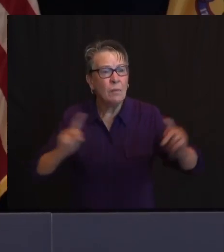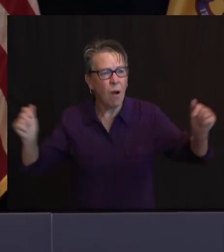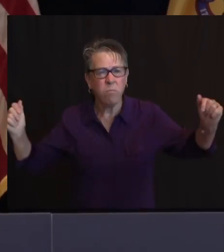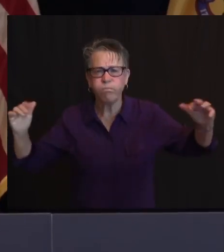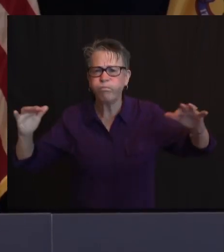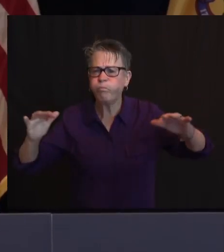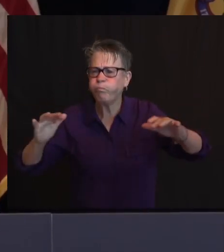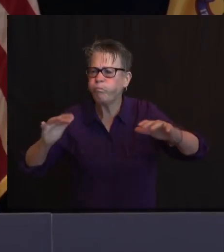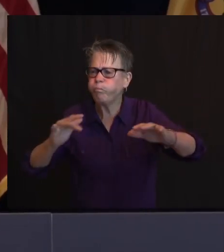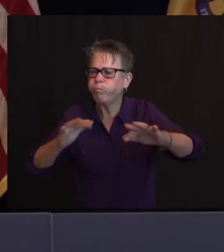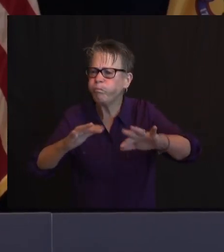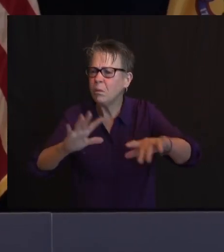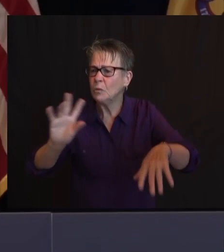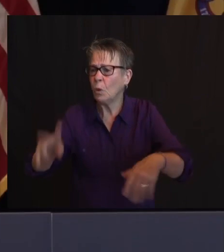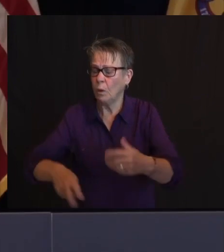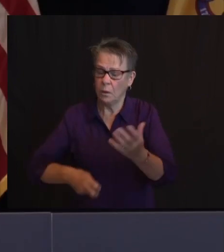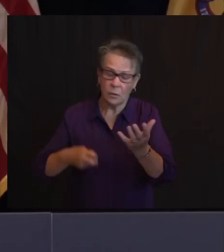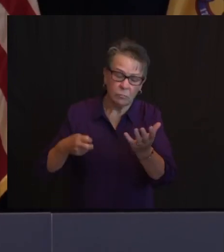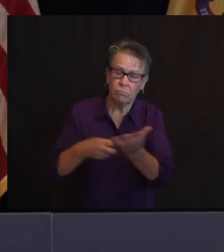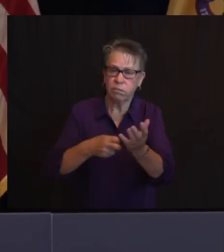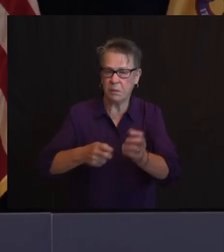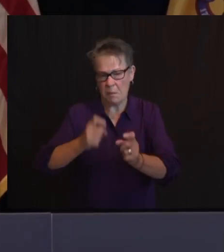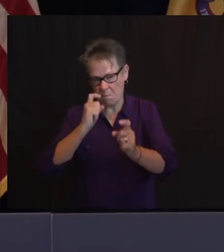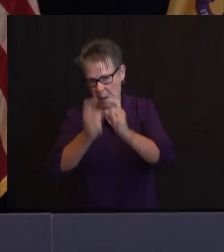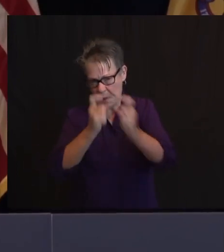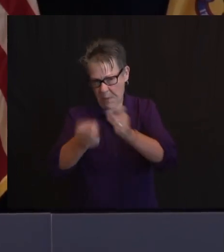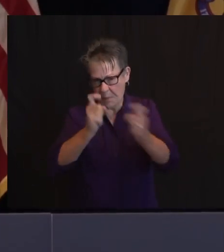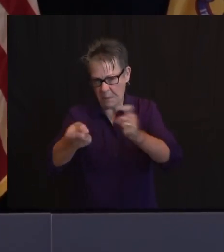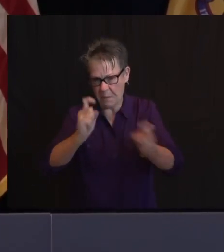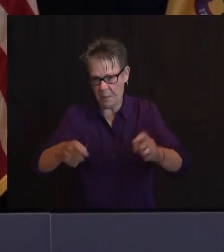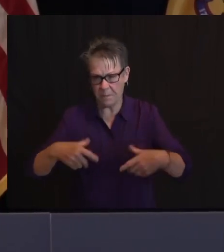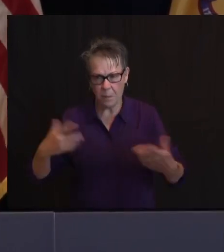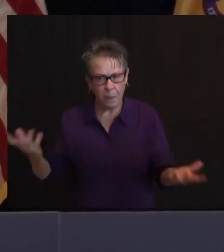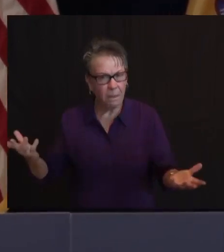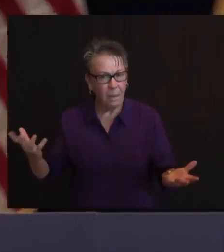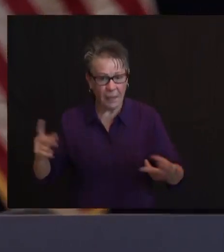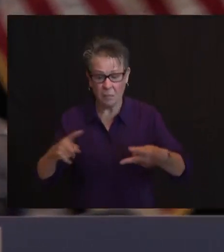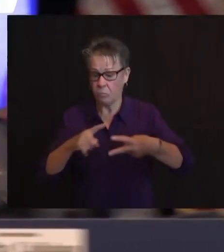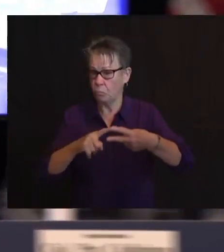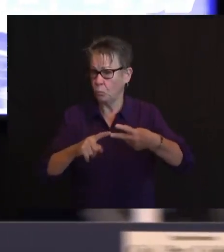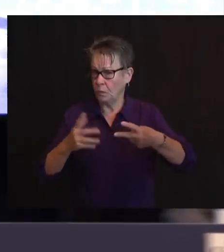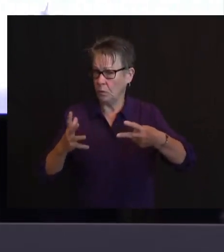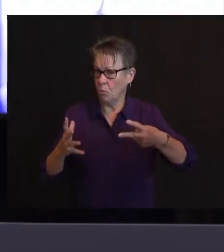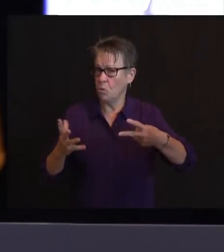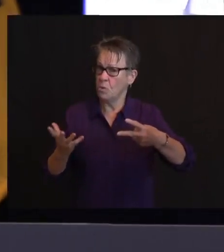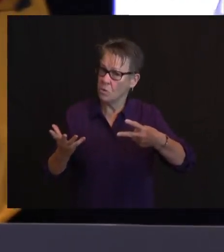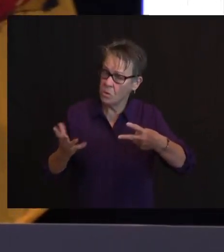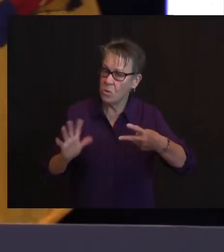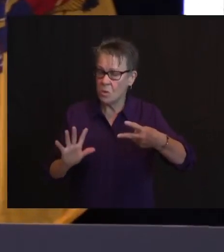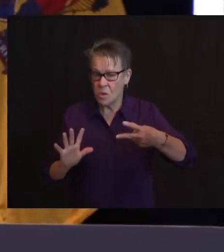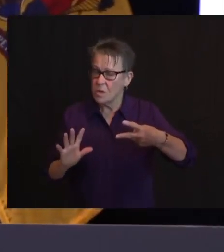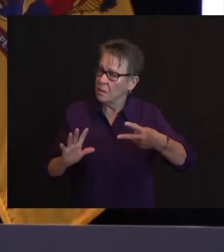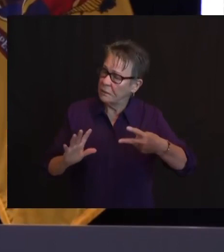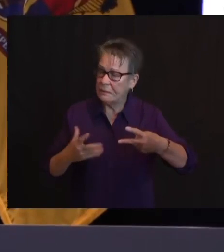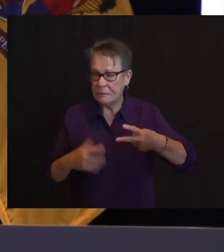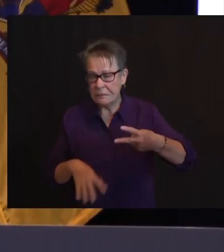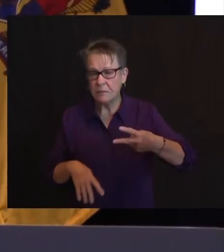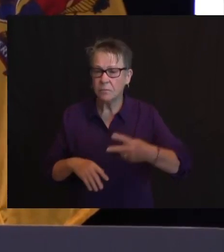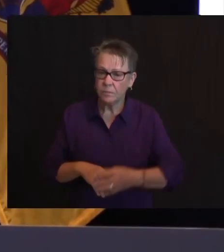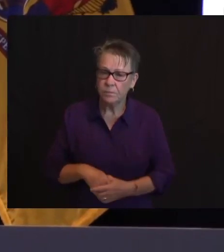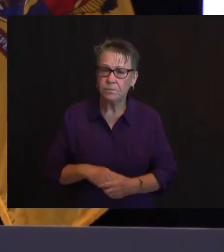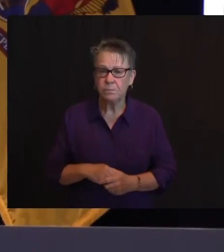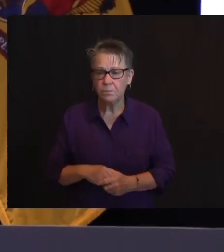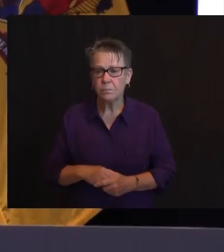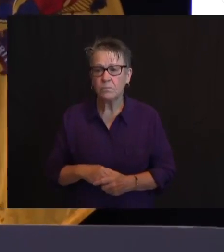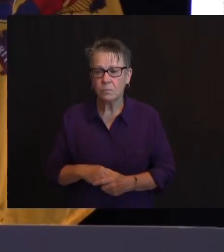violation. And beyond that, Governor, it's been quiet. The weather, Pat, this week looks to be glorious throughout the entire week. So on the